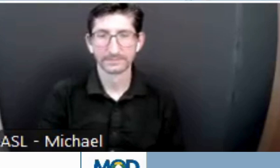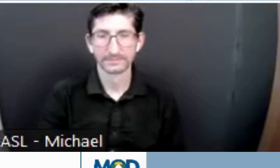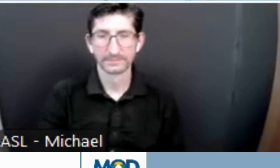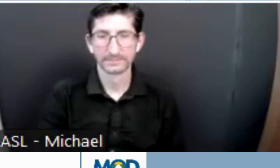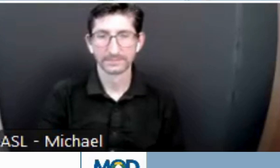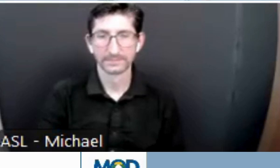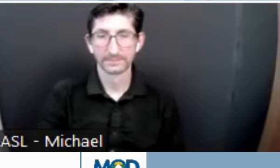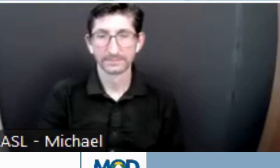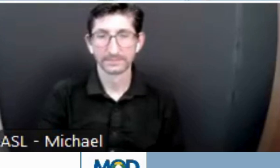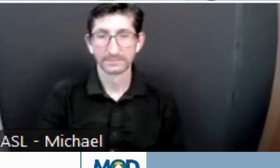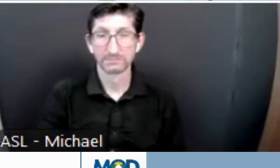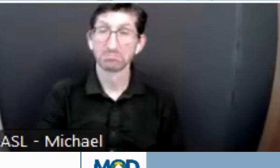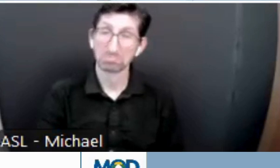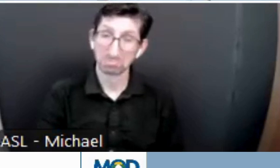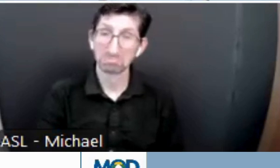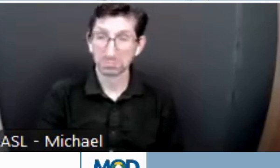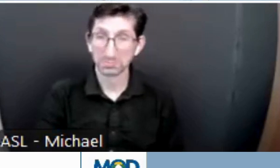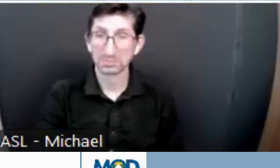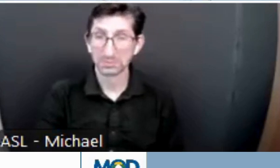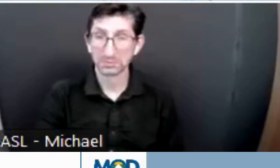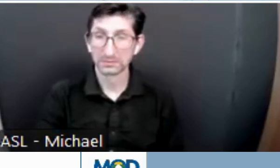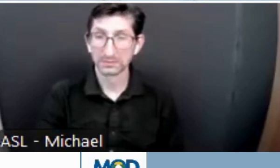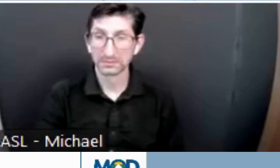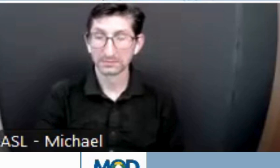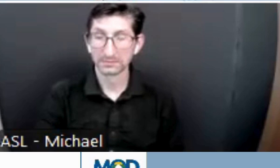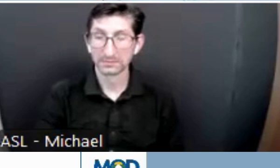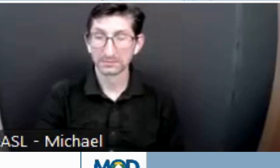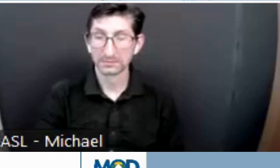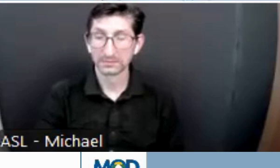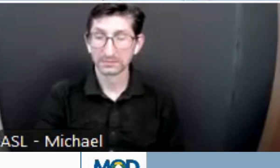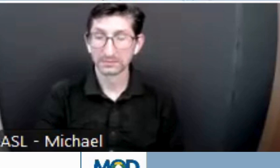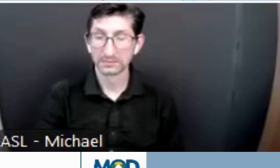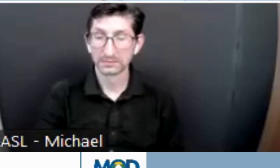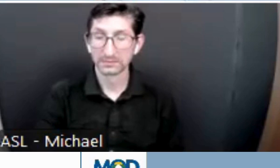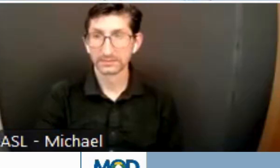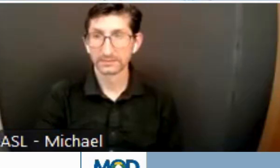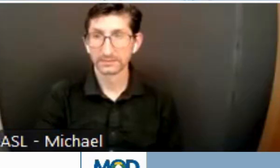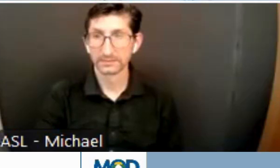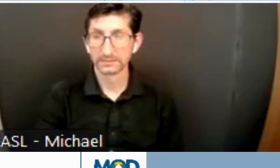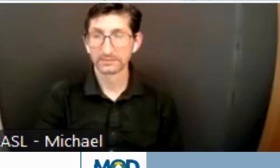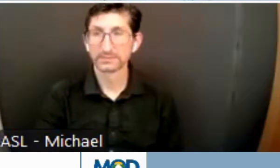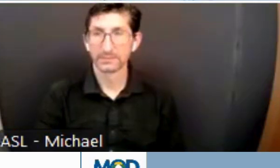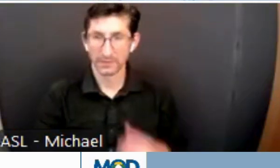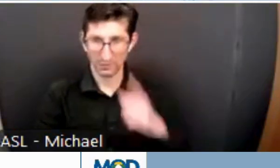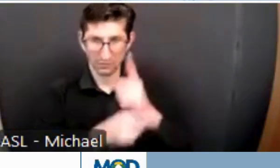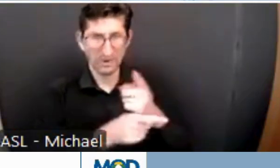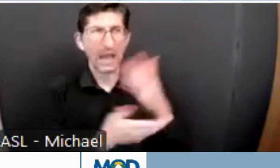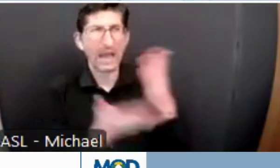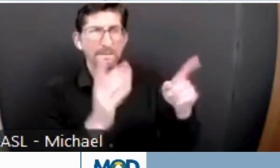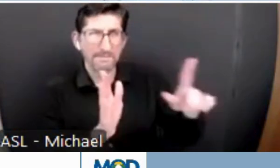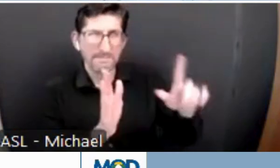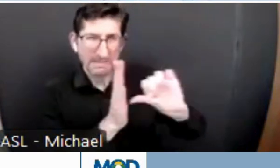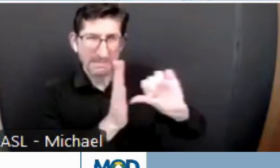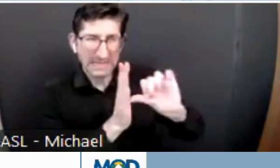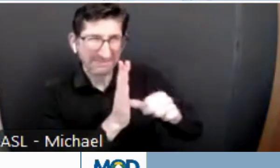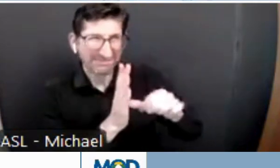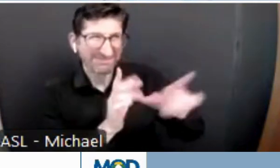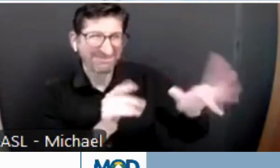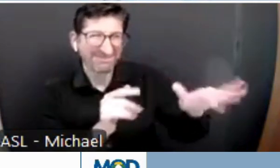Yeah, so you might point them to their legal obligations. This is